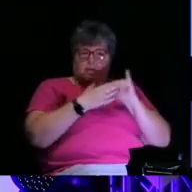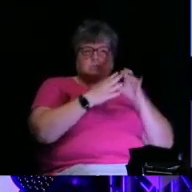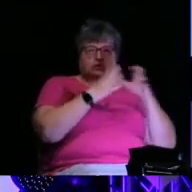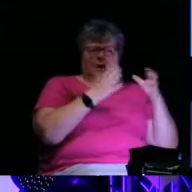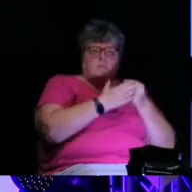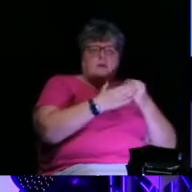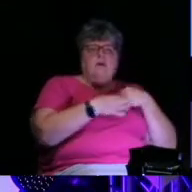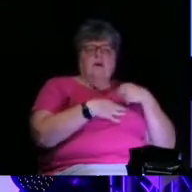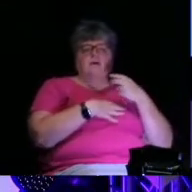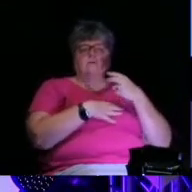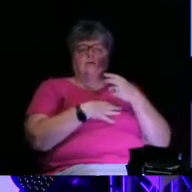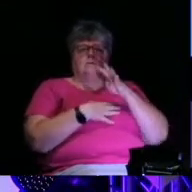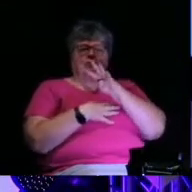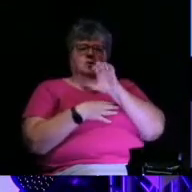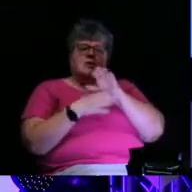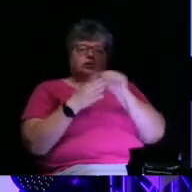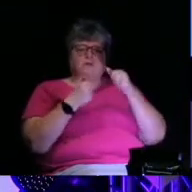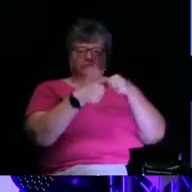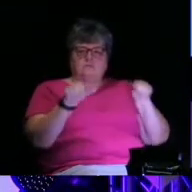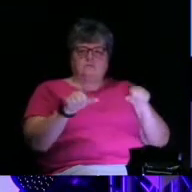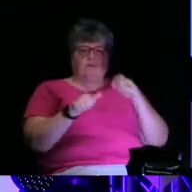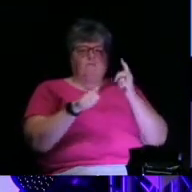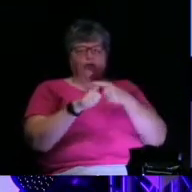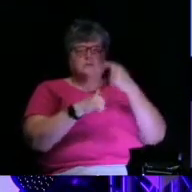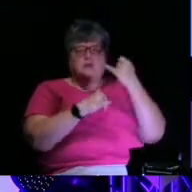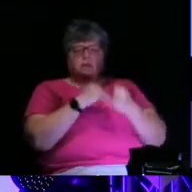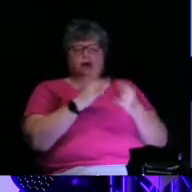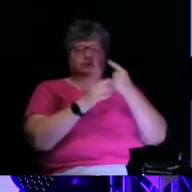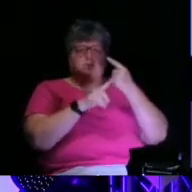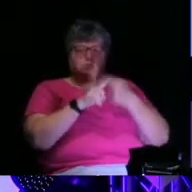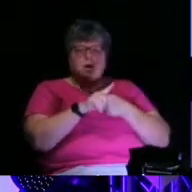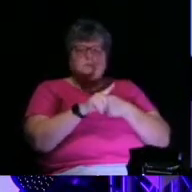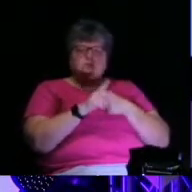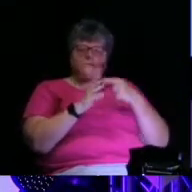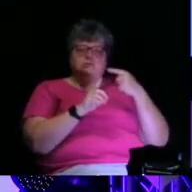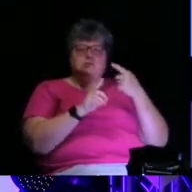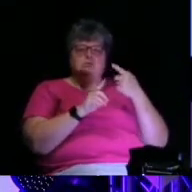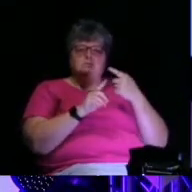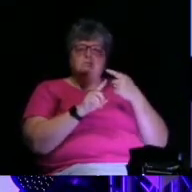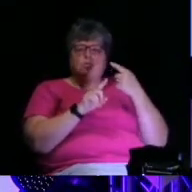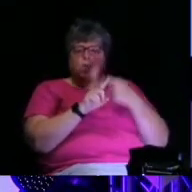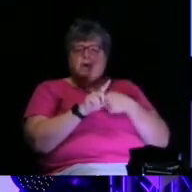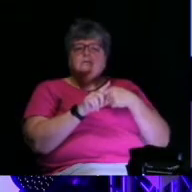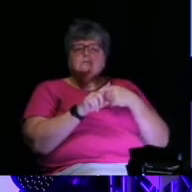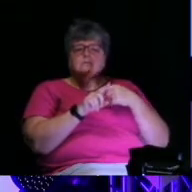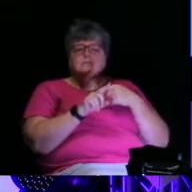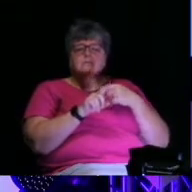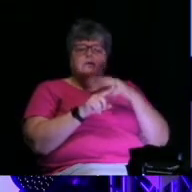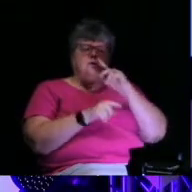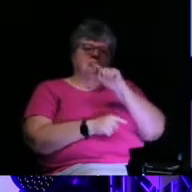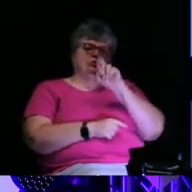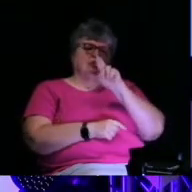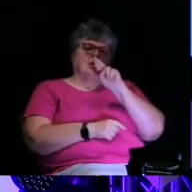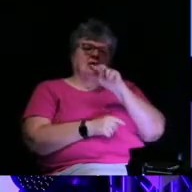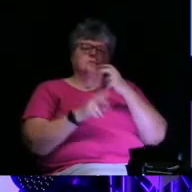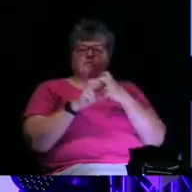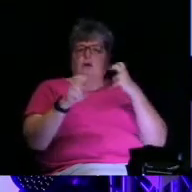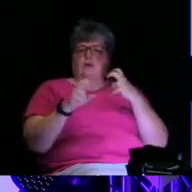took that $400 and I put it down as first and last month's rent for a trailer behind this lady's house, right? And